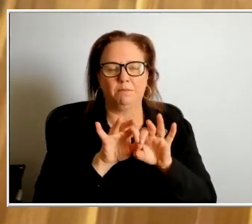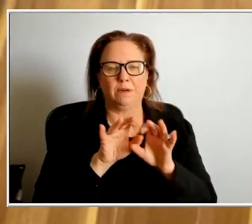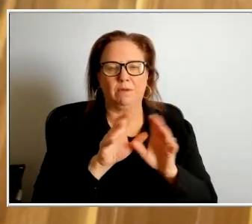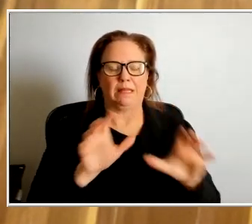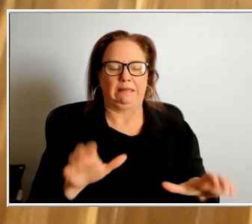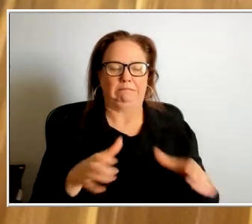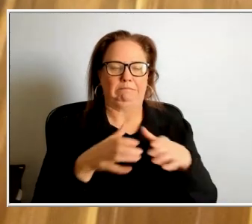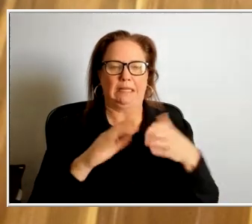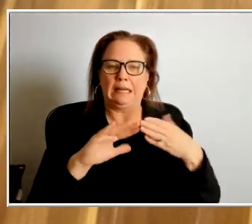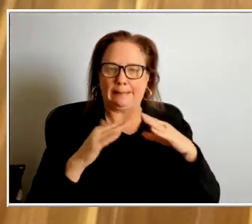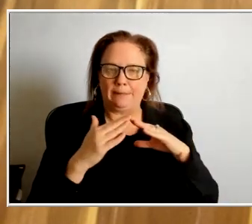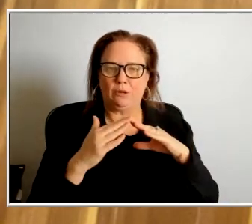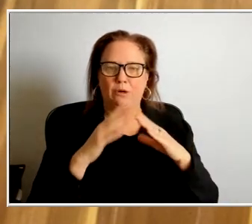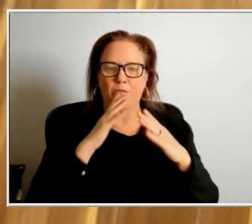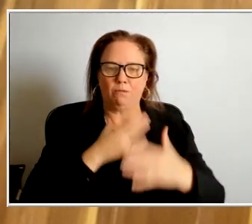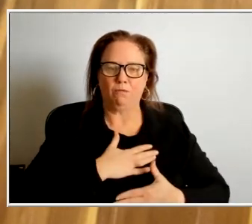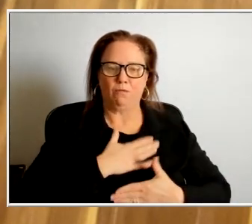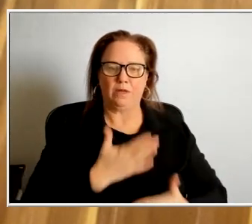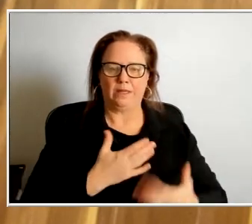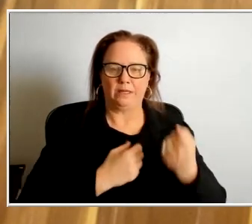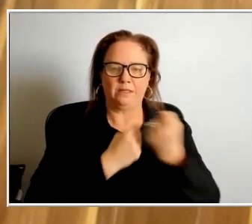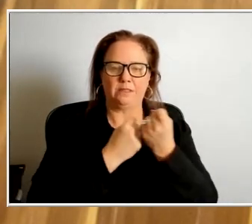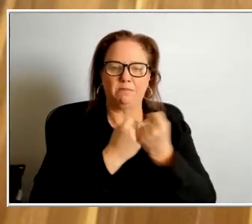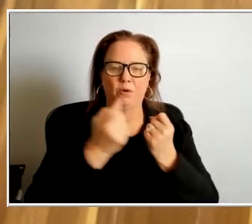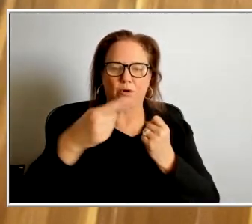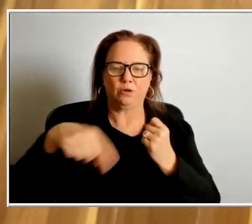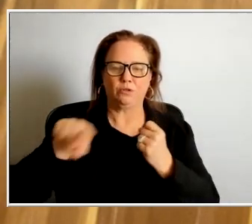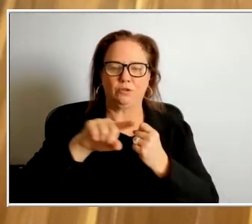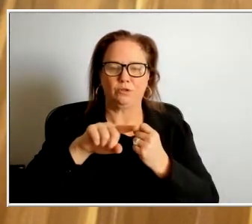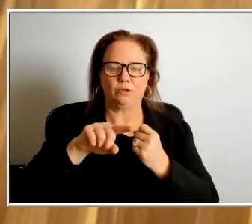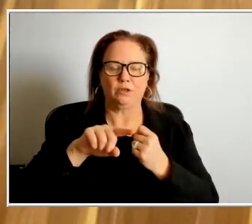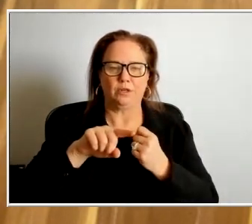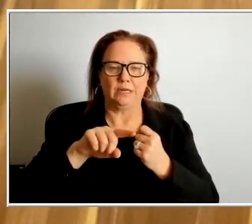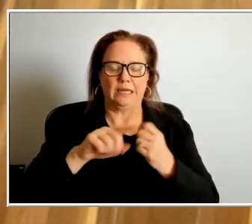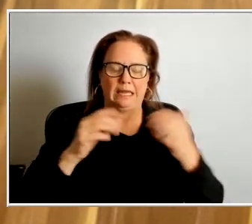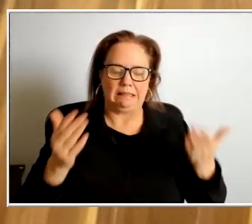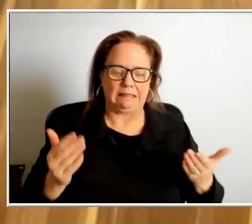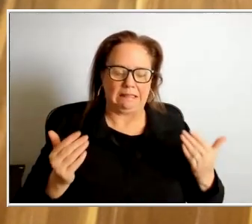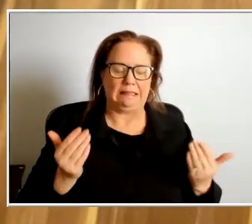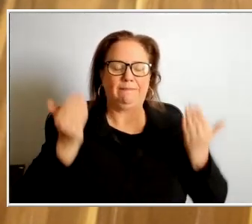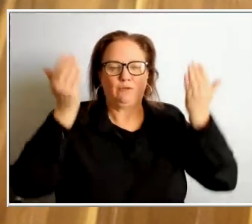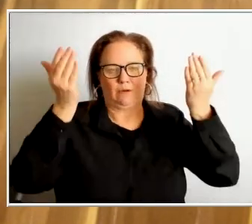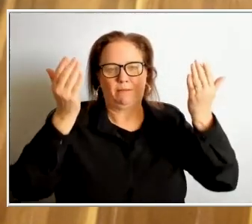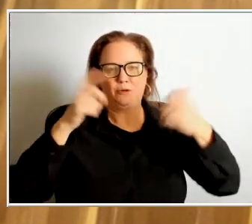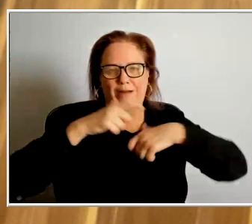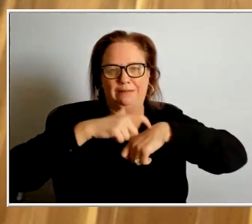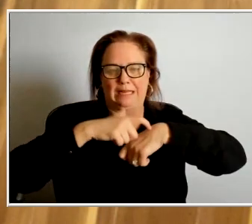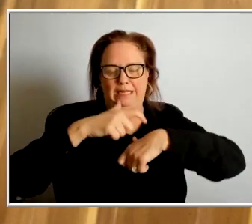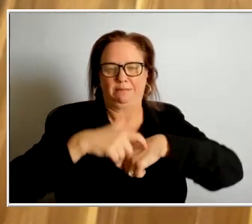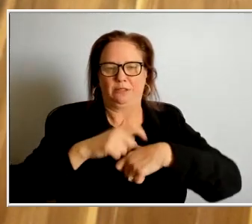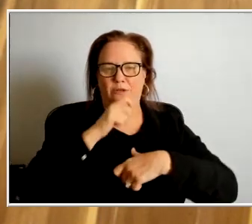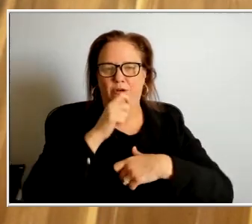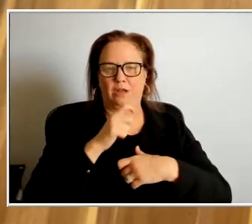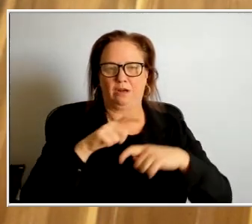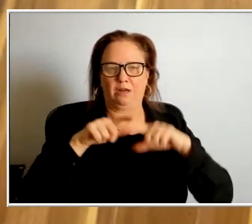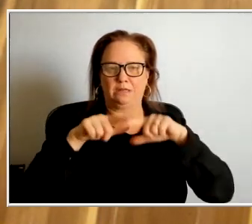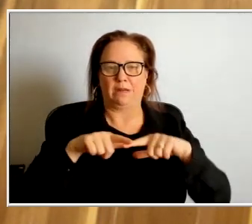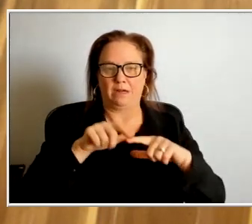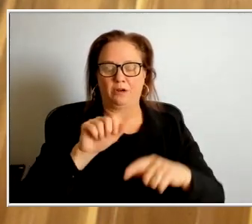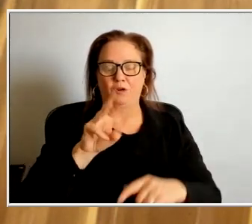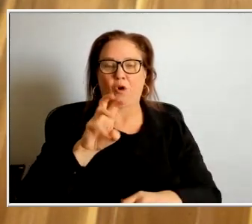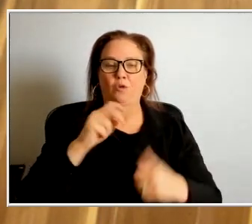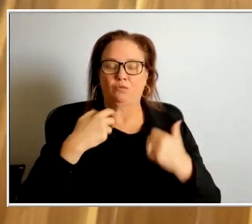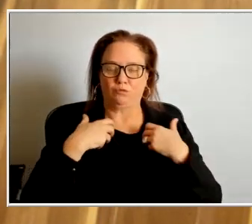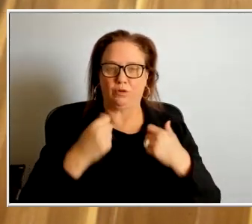in a community that's willing to support you and lift you up in times like this, because, you know, you're not only relying on your own strength,